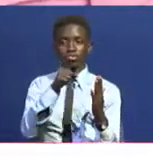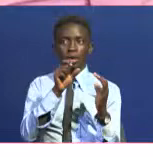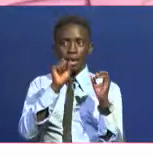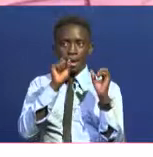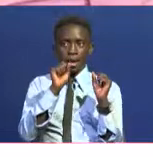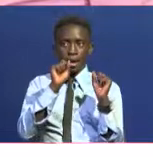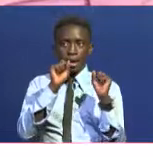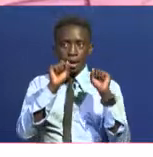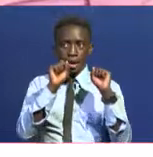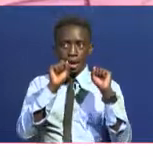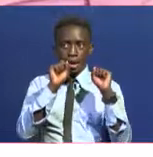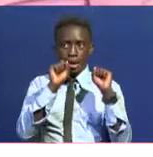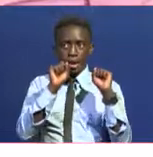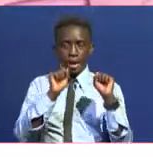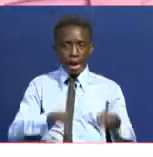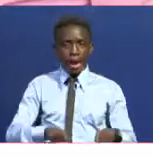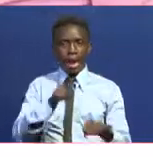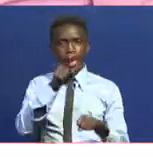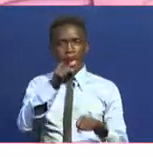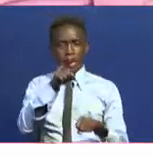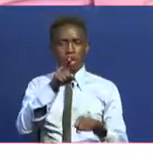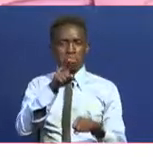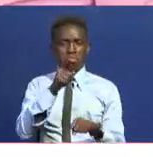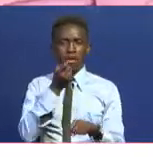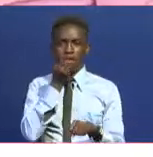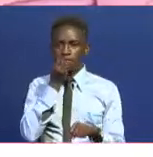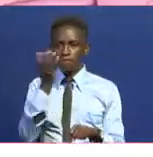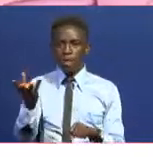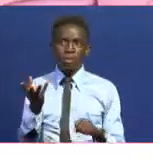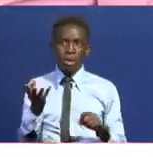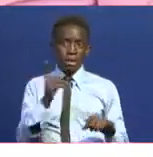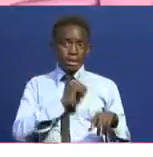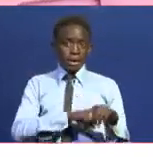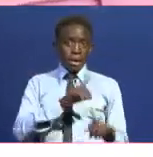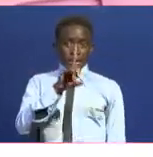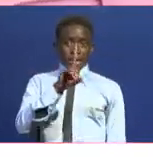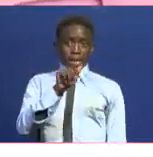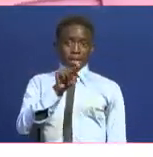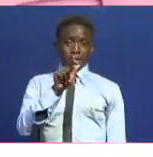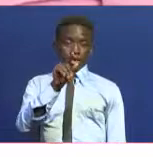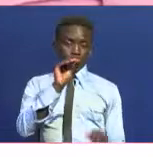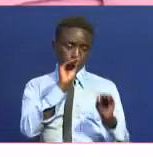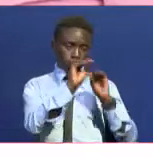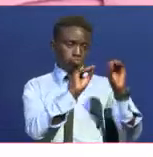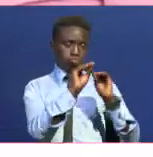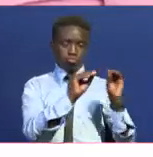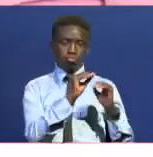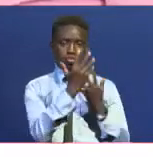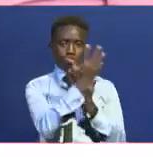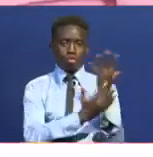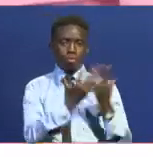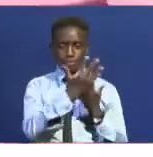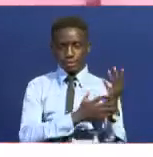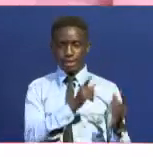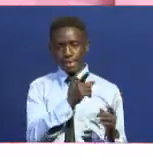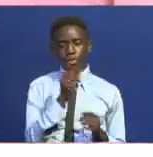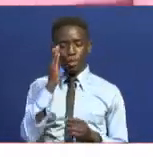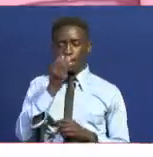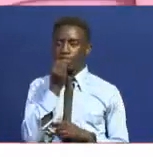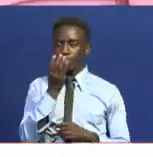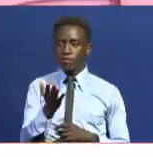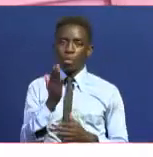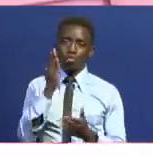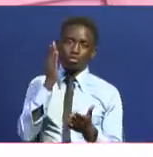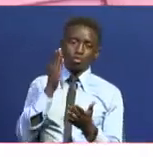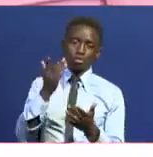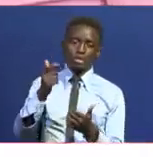you're able to take that, interpret after entering that data mm-hmm. into the computer, it will give you the reading of that concrete. And it must produce that